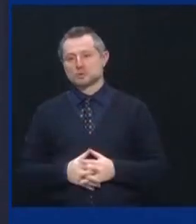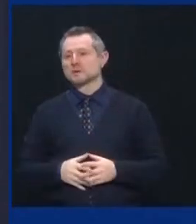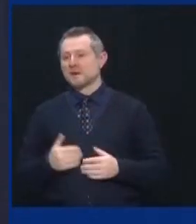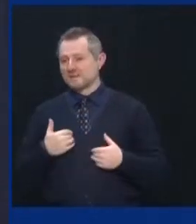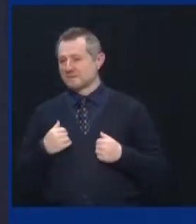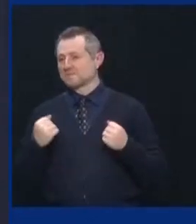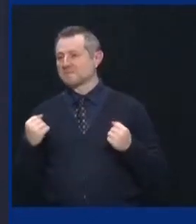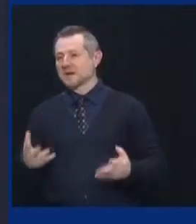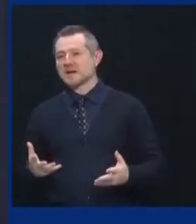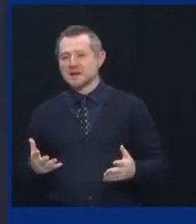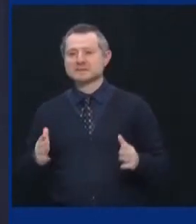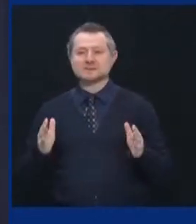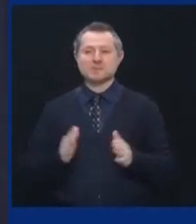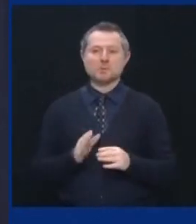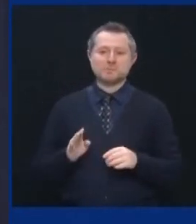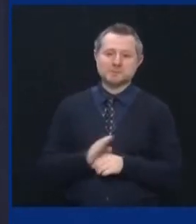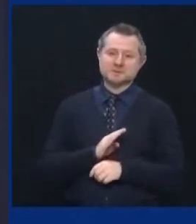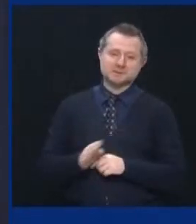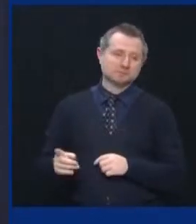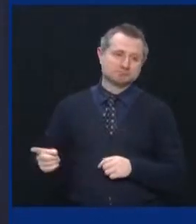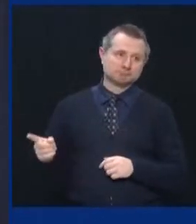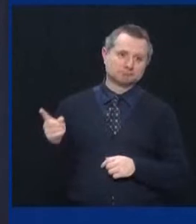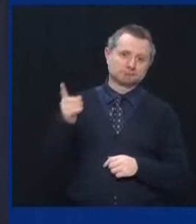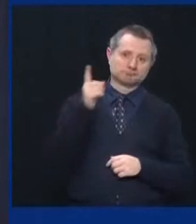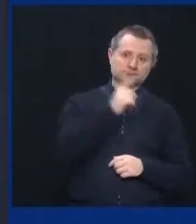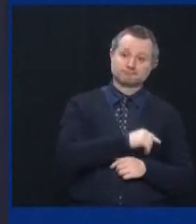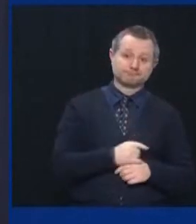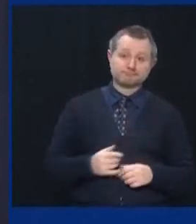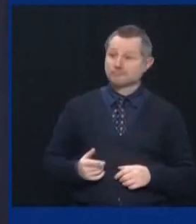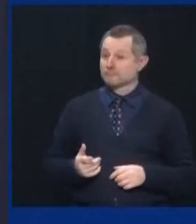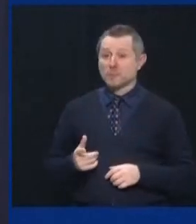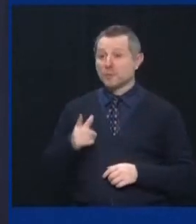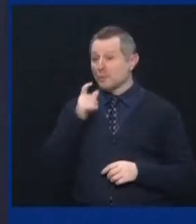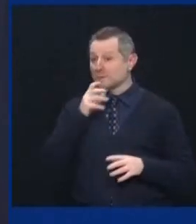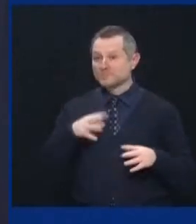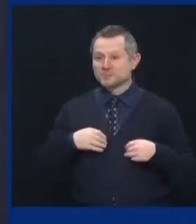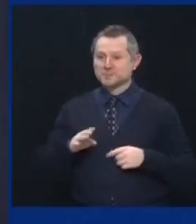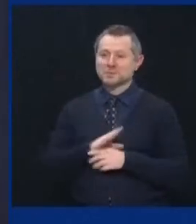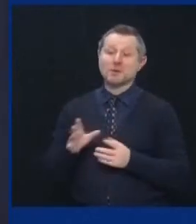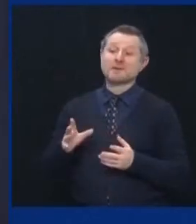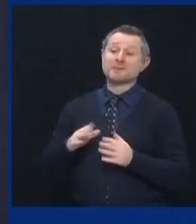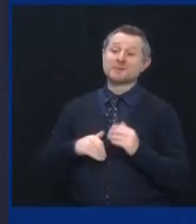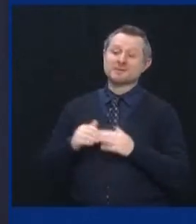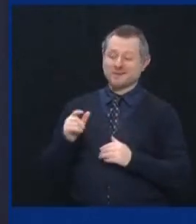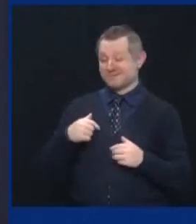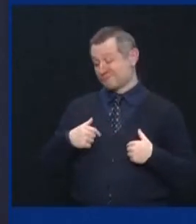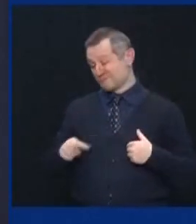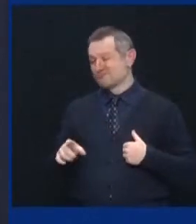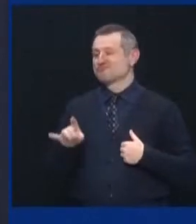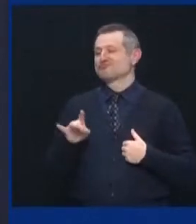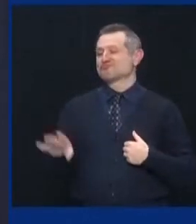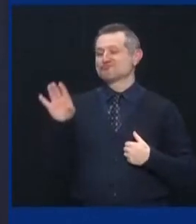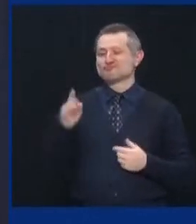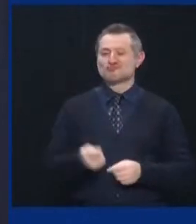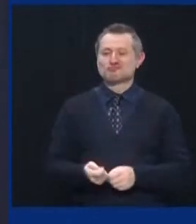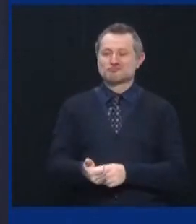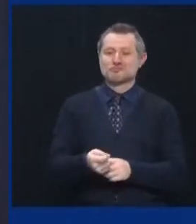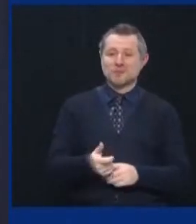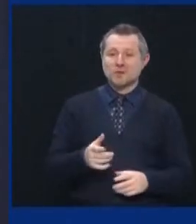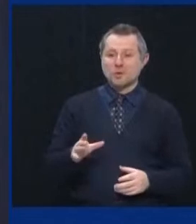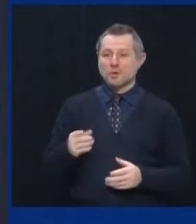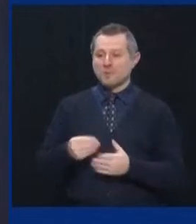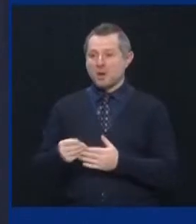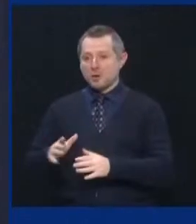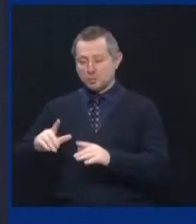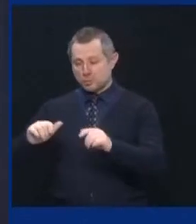small businesses that are just getting kicked out. They don't have the deep pockets. Their